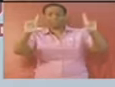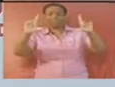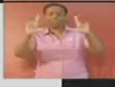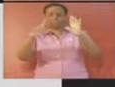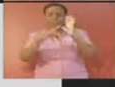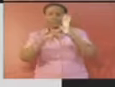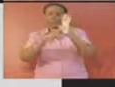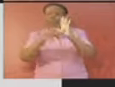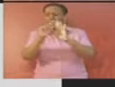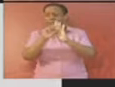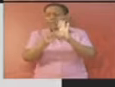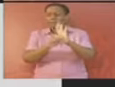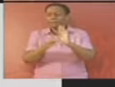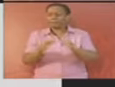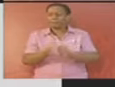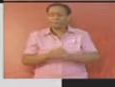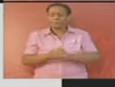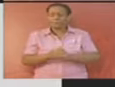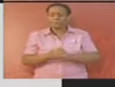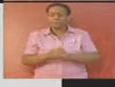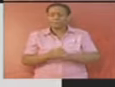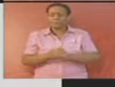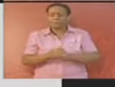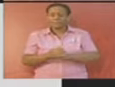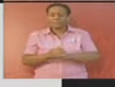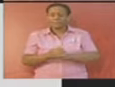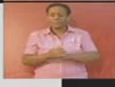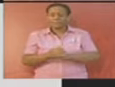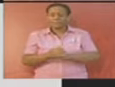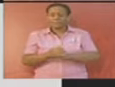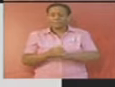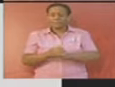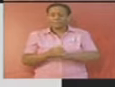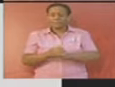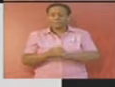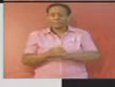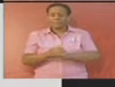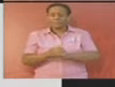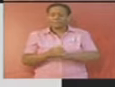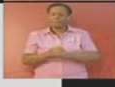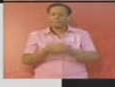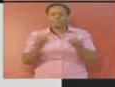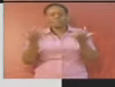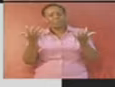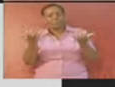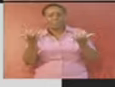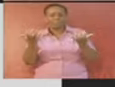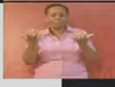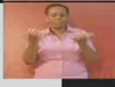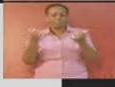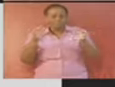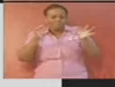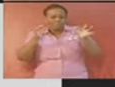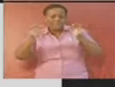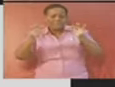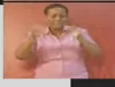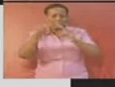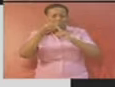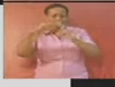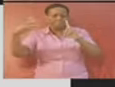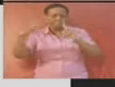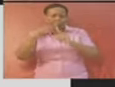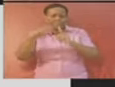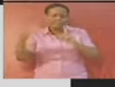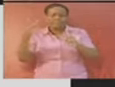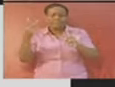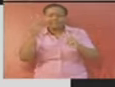I hope it's queued up. Yeah, so we are going to be describing what we have in circles. The circles that